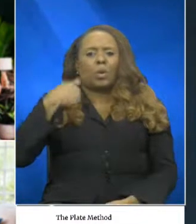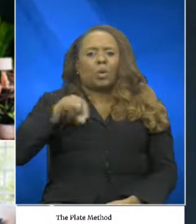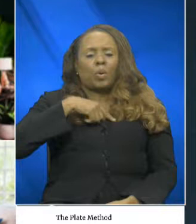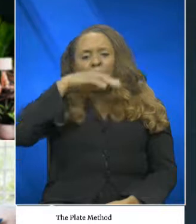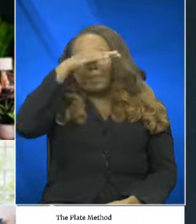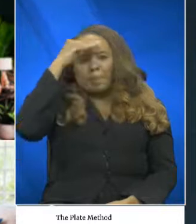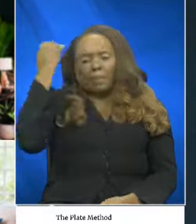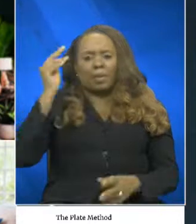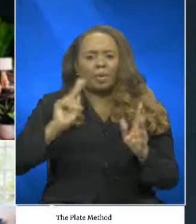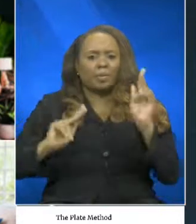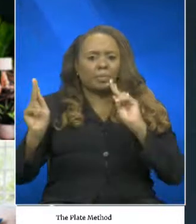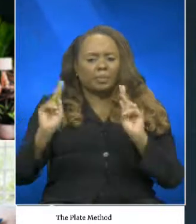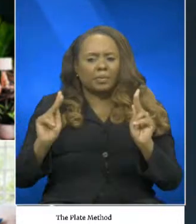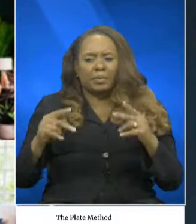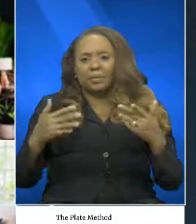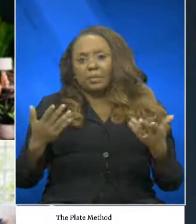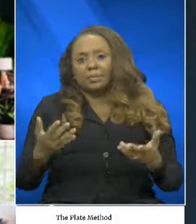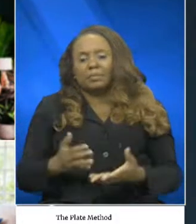with.